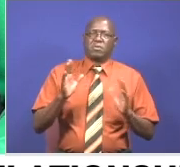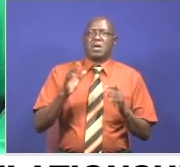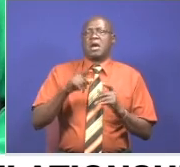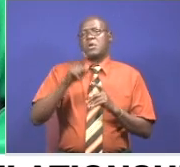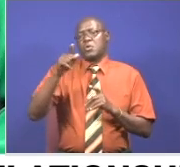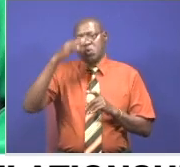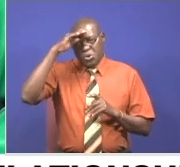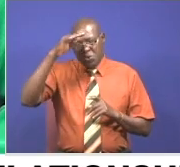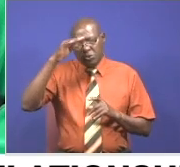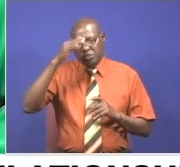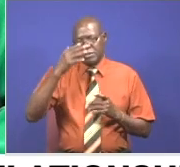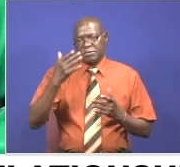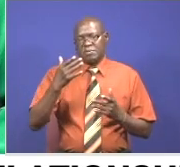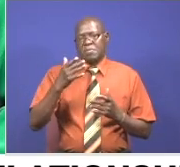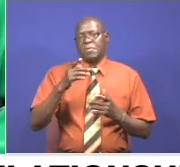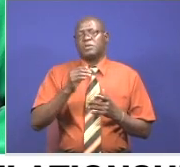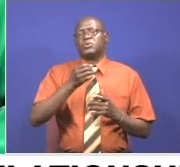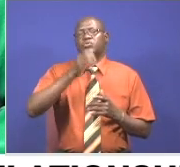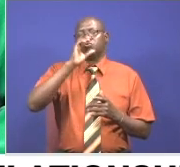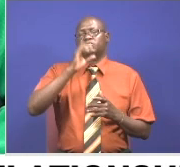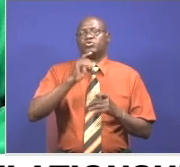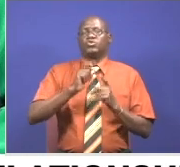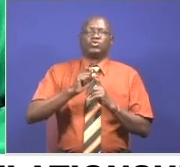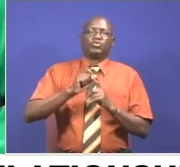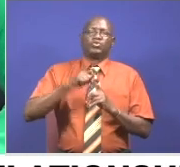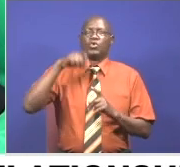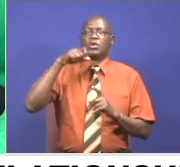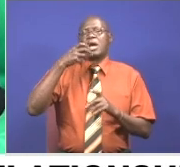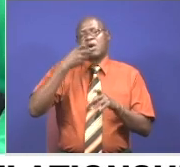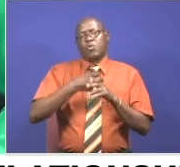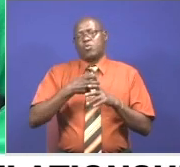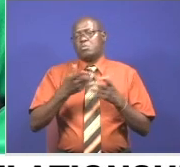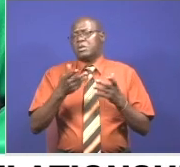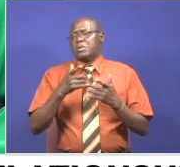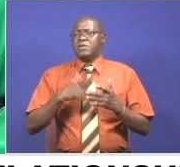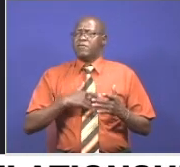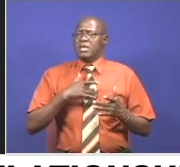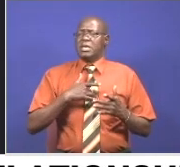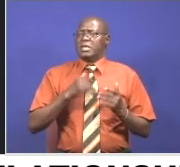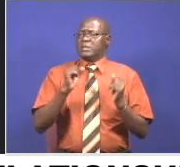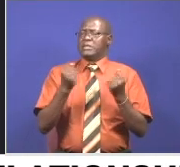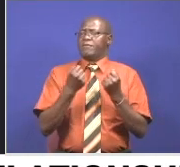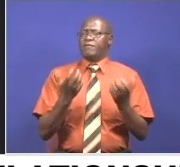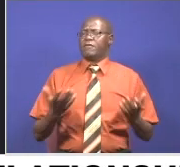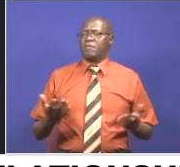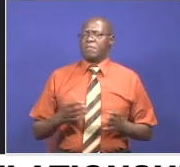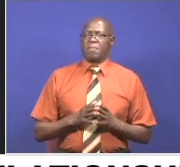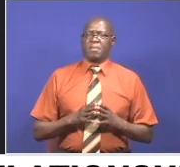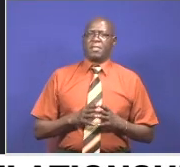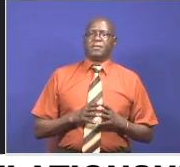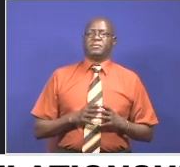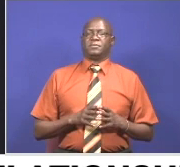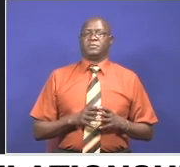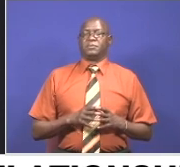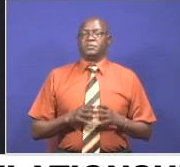somewhere, take soda and kangumu and still feel, you know, yeah. that